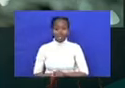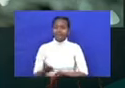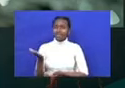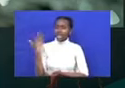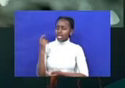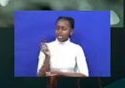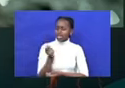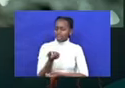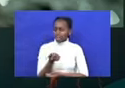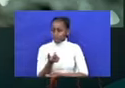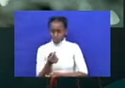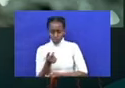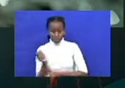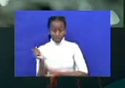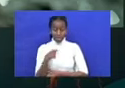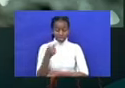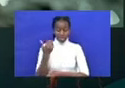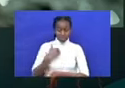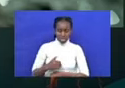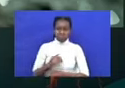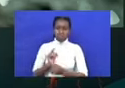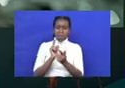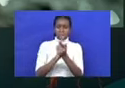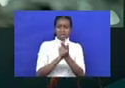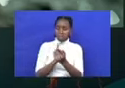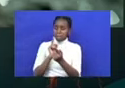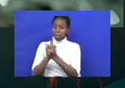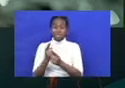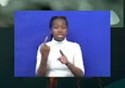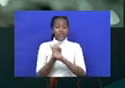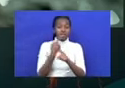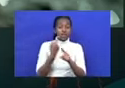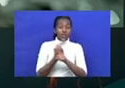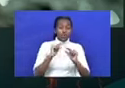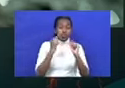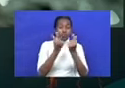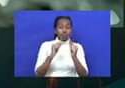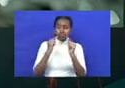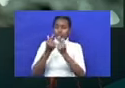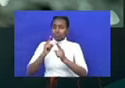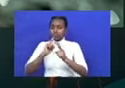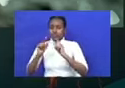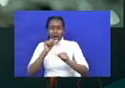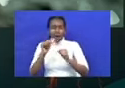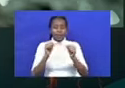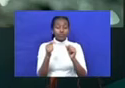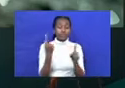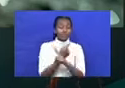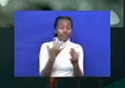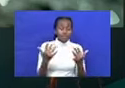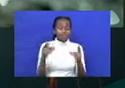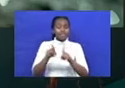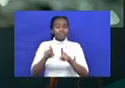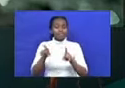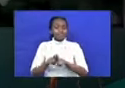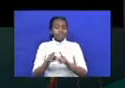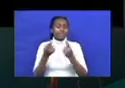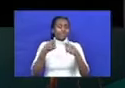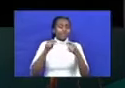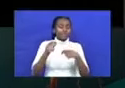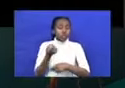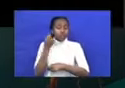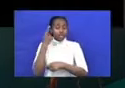time talking to different groups, talking to different industries, working to understand what this is that we must